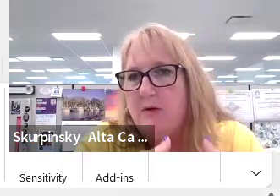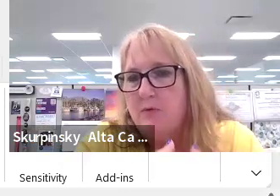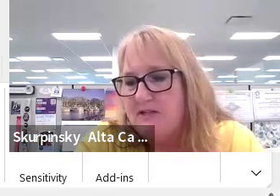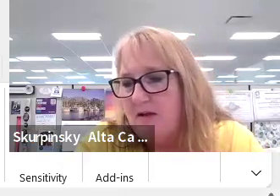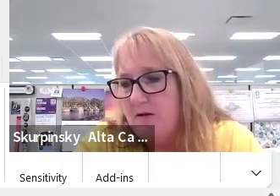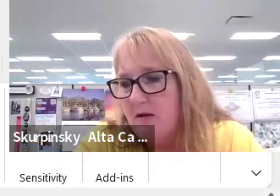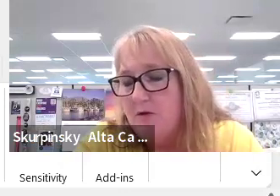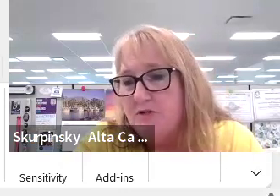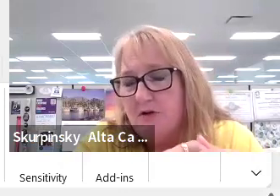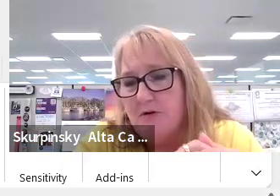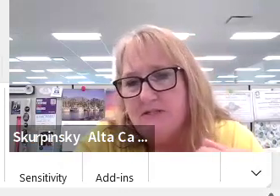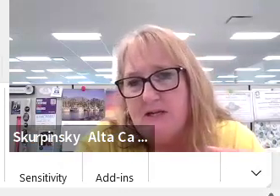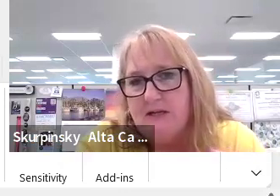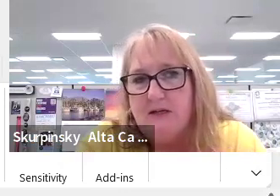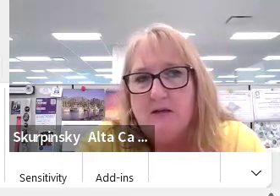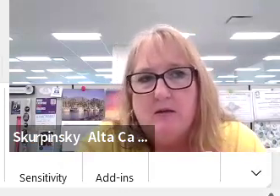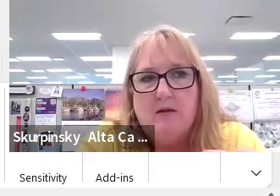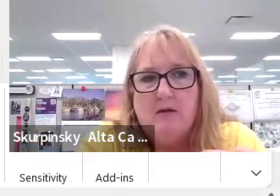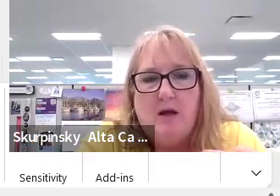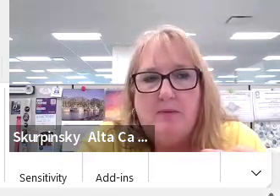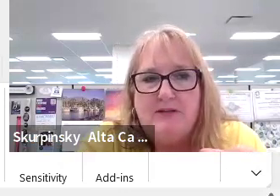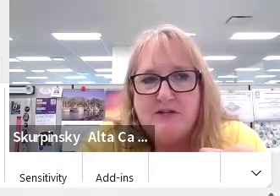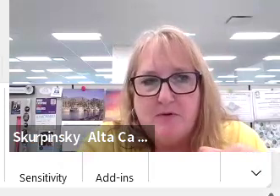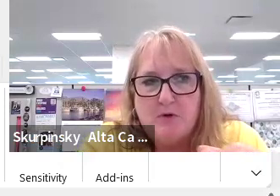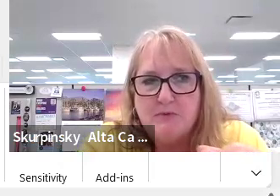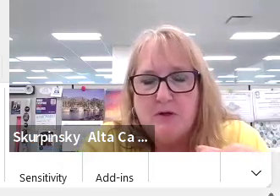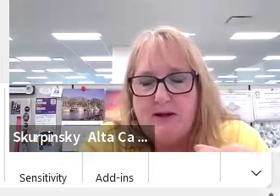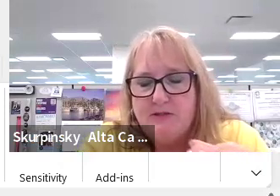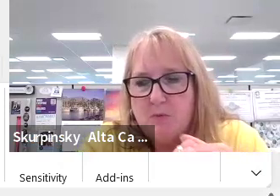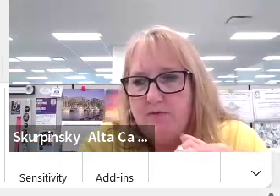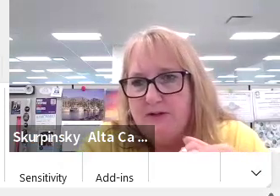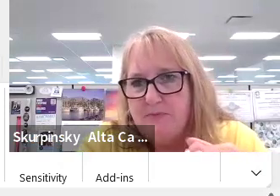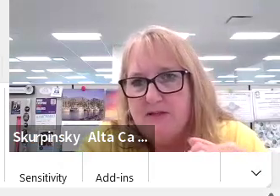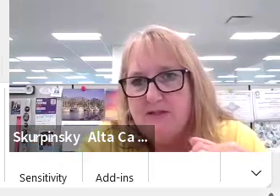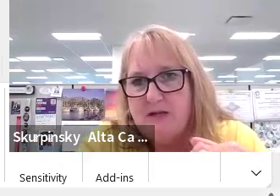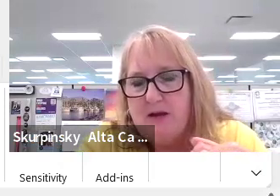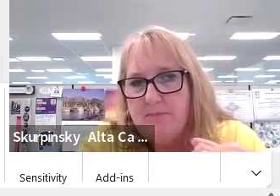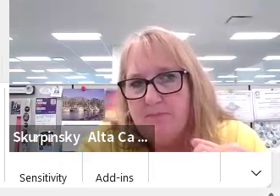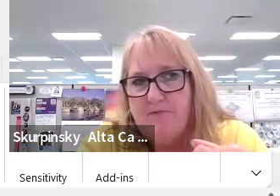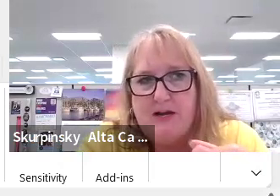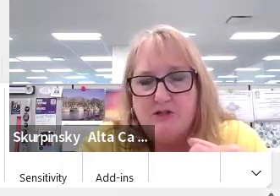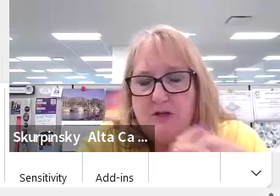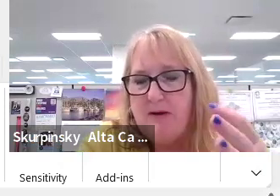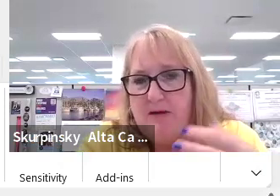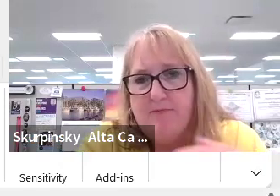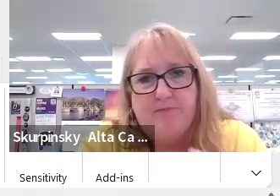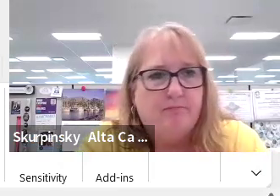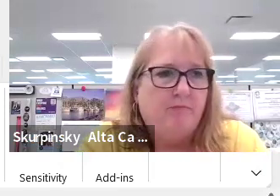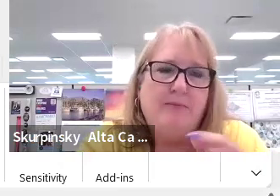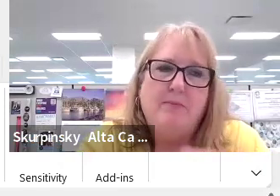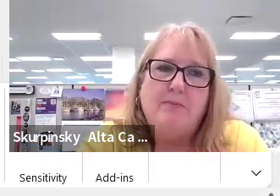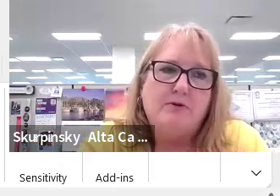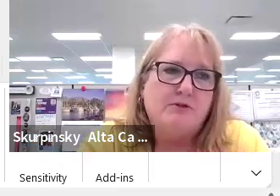presentation after we were seeing a huge increase in incident reports where clients were victimized financially